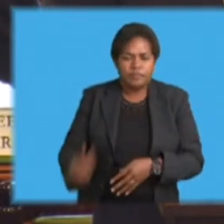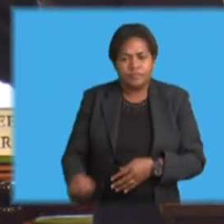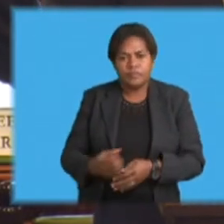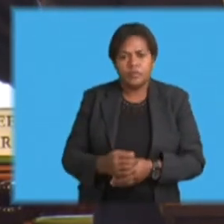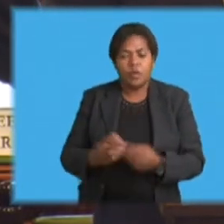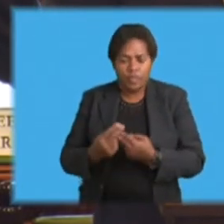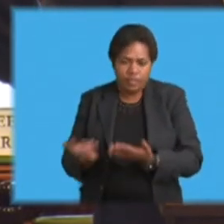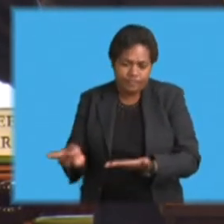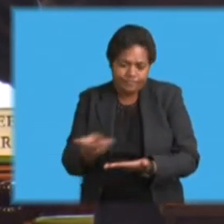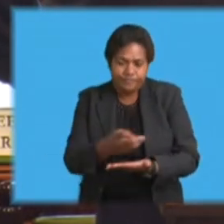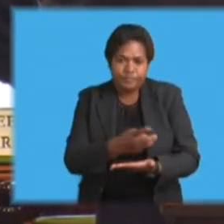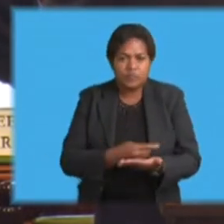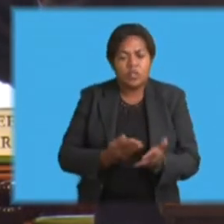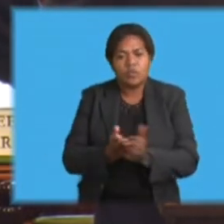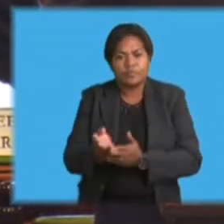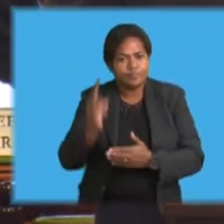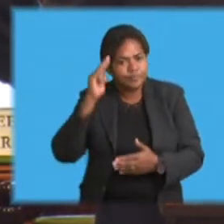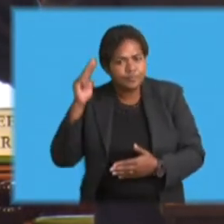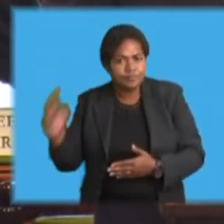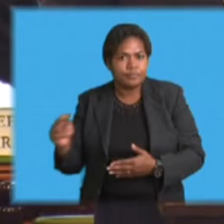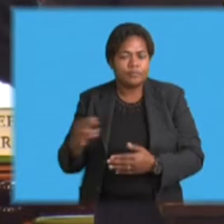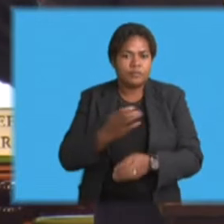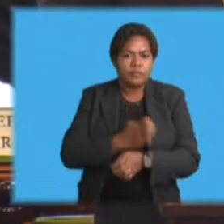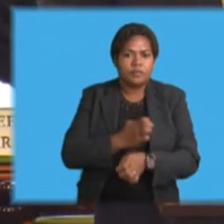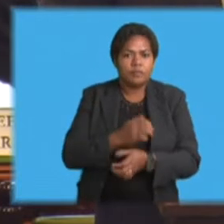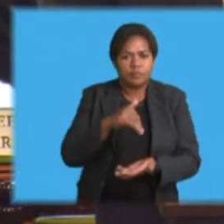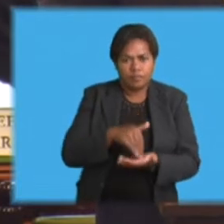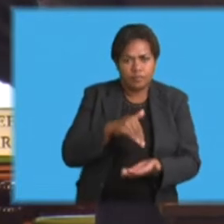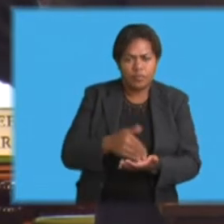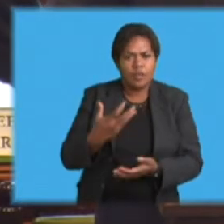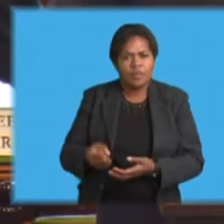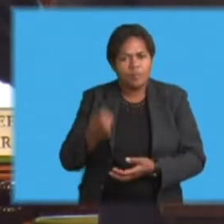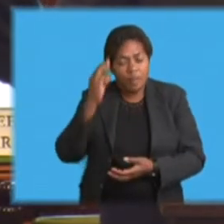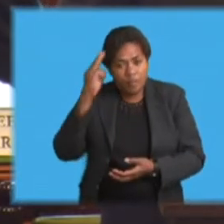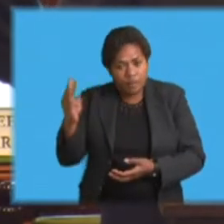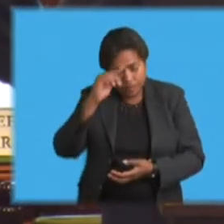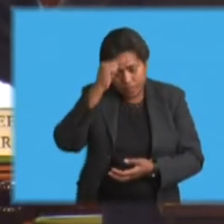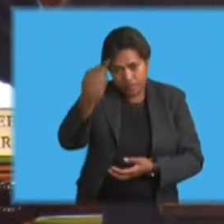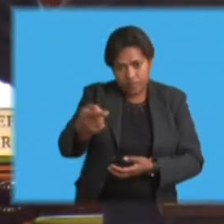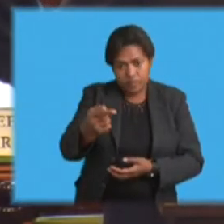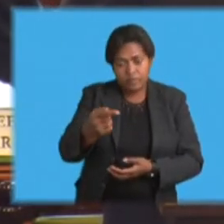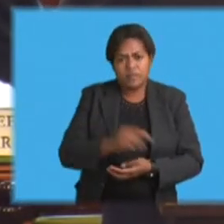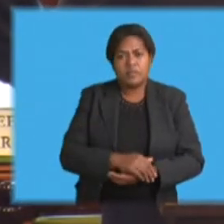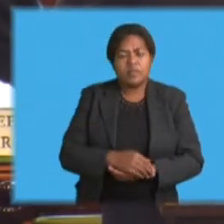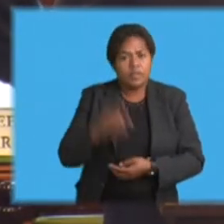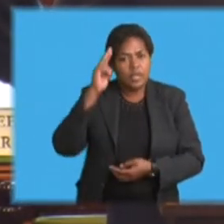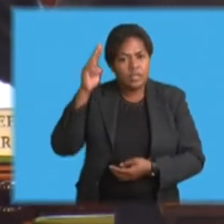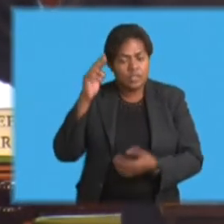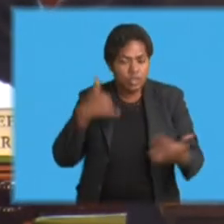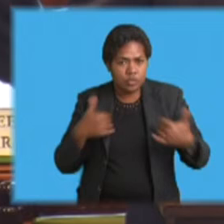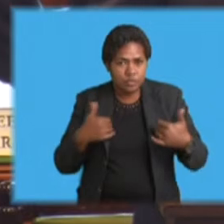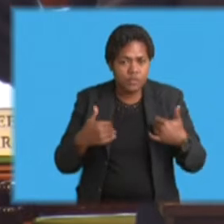Employment Center. We have also signed a memorandum of understanding with the Fijian National University. Our national university, the intent, of course, is